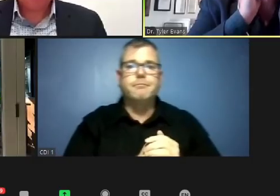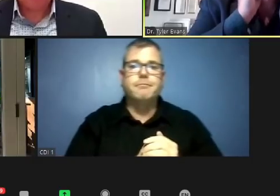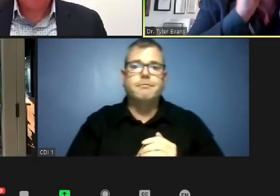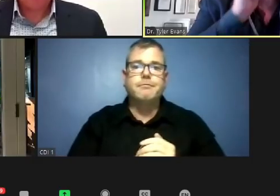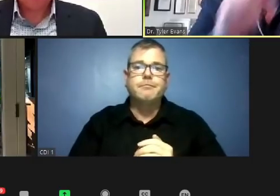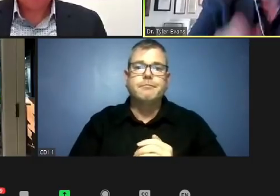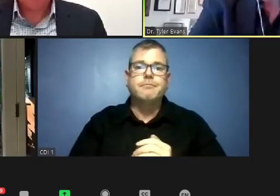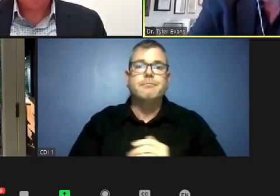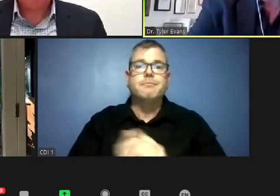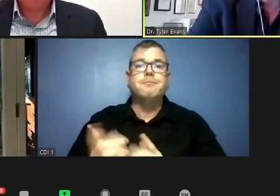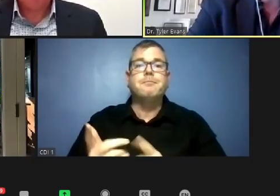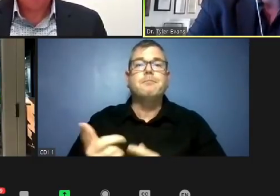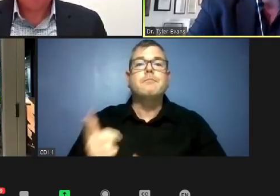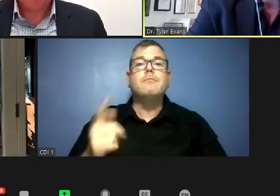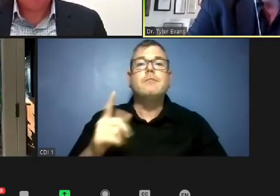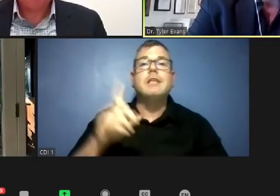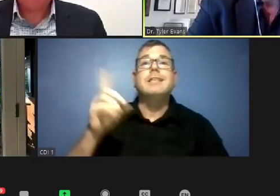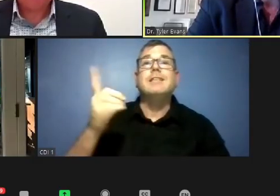everyone always wants a number.